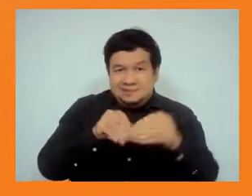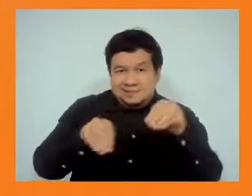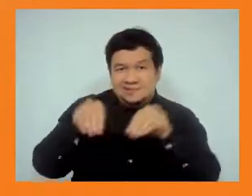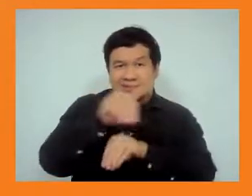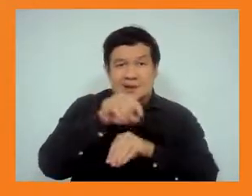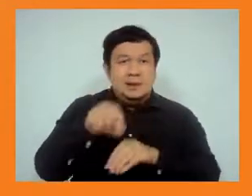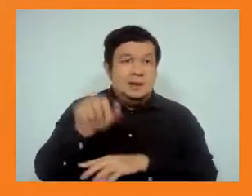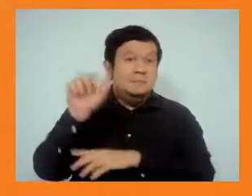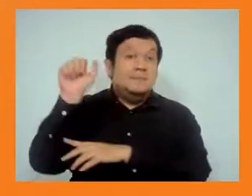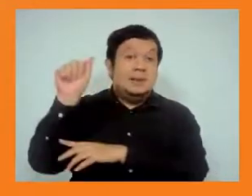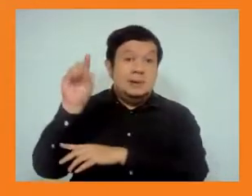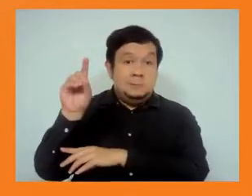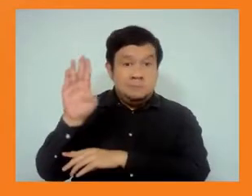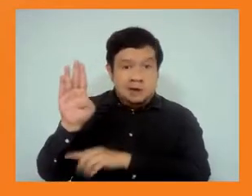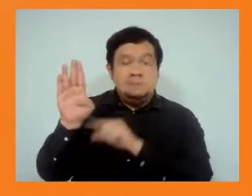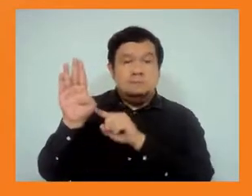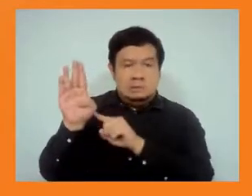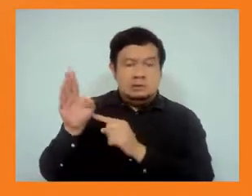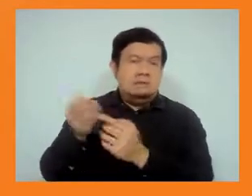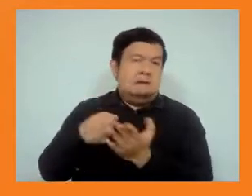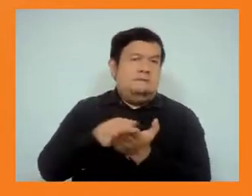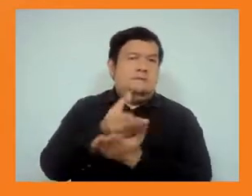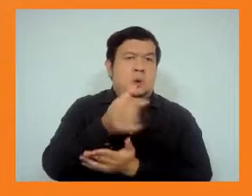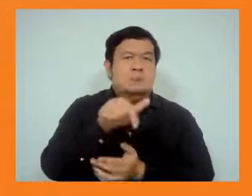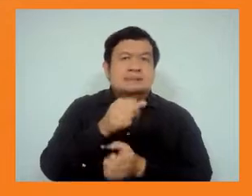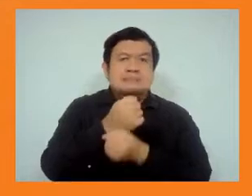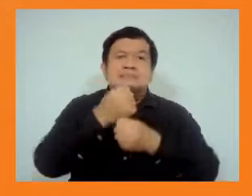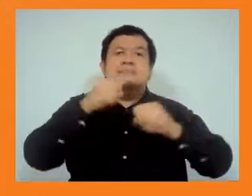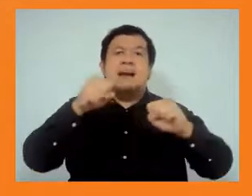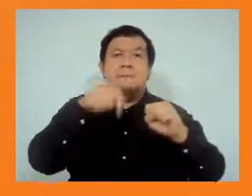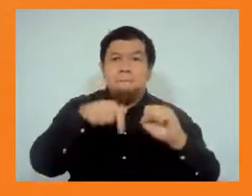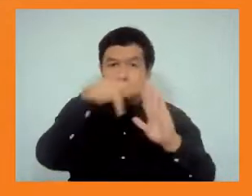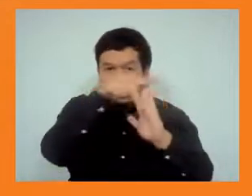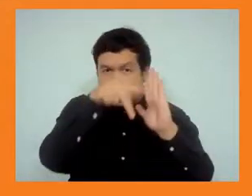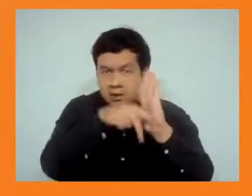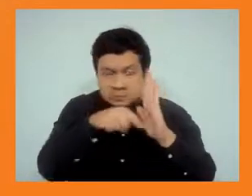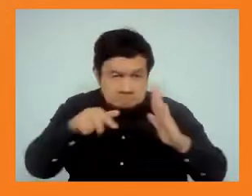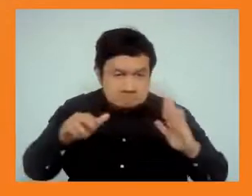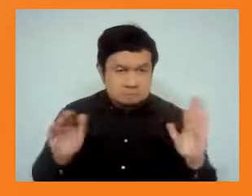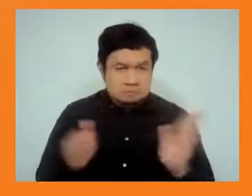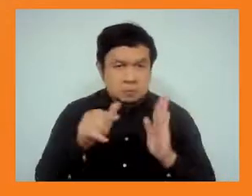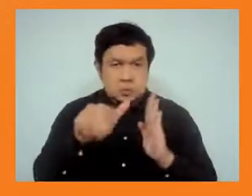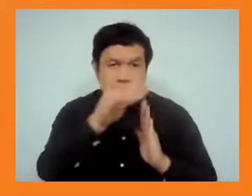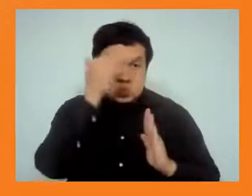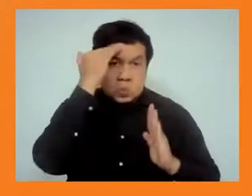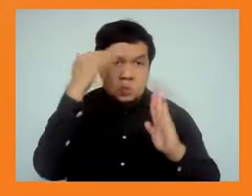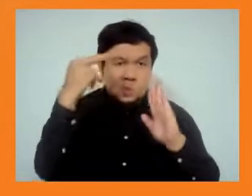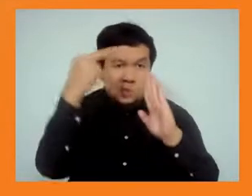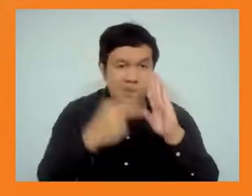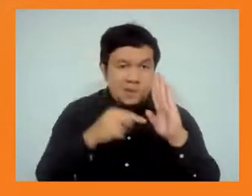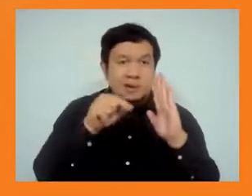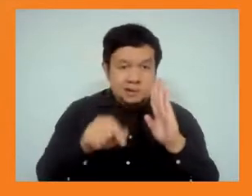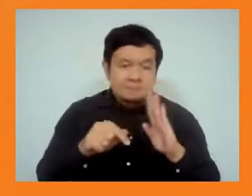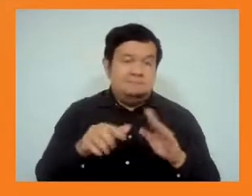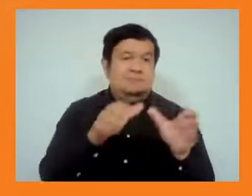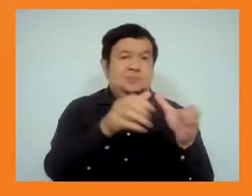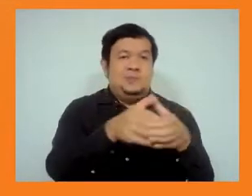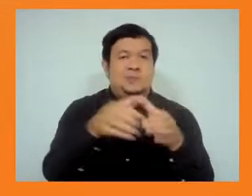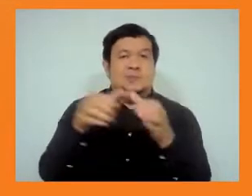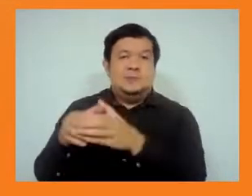good national monitoring system. I think there are so many projects for our agencies to monitor, but they don't have any